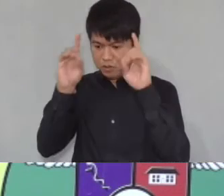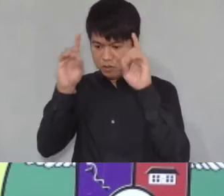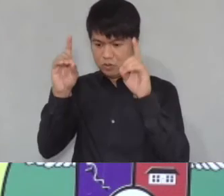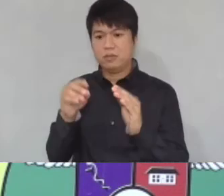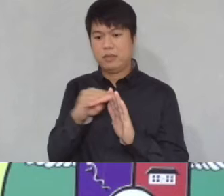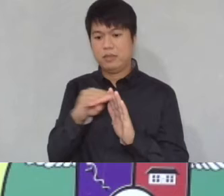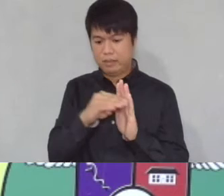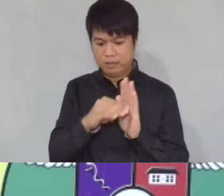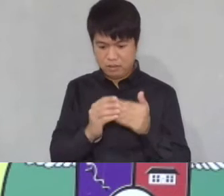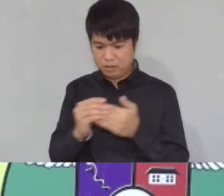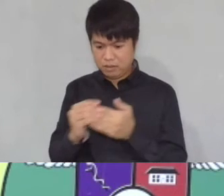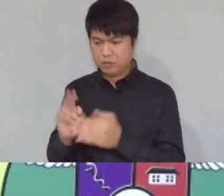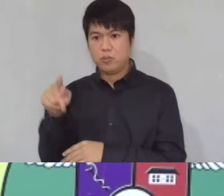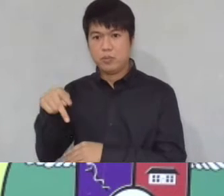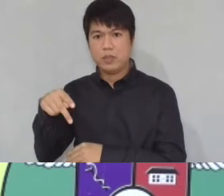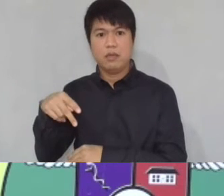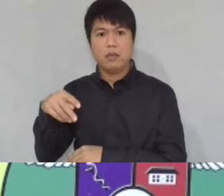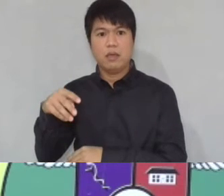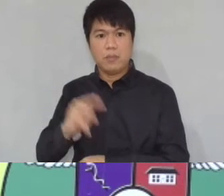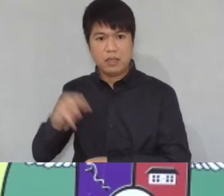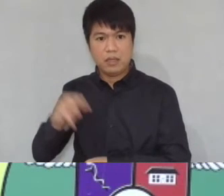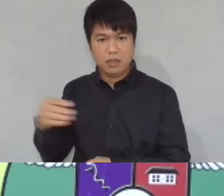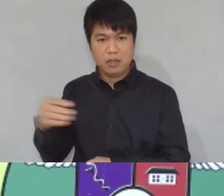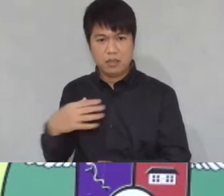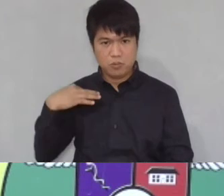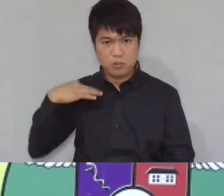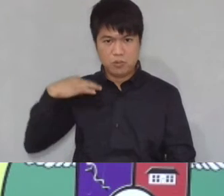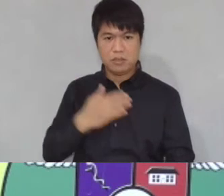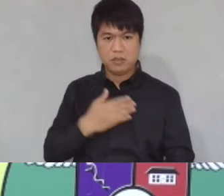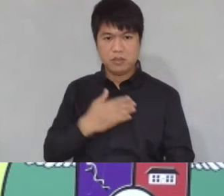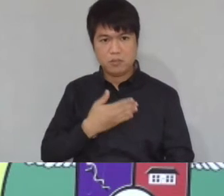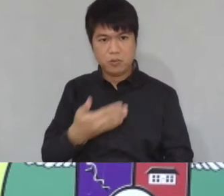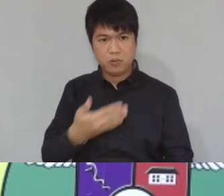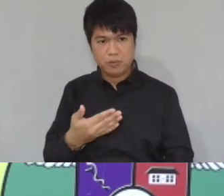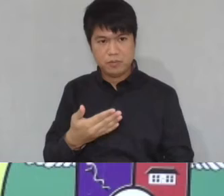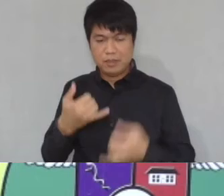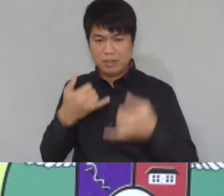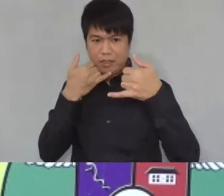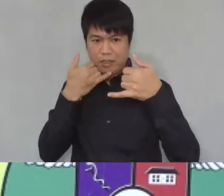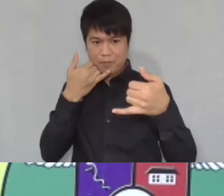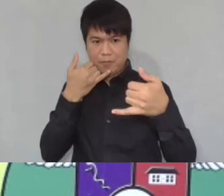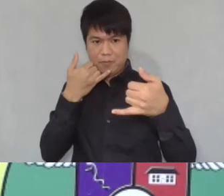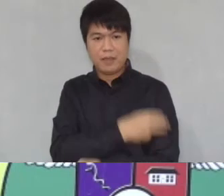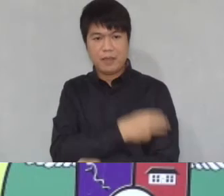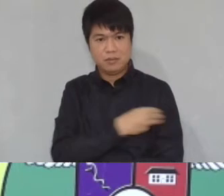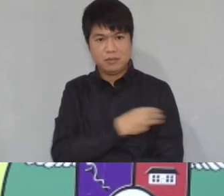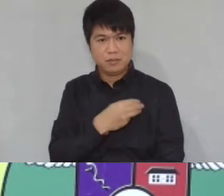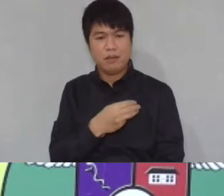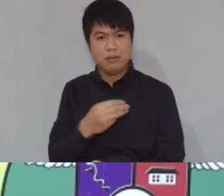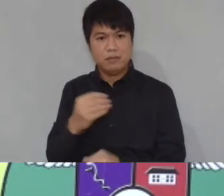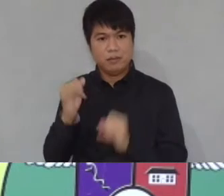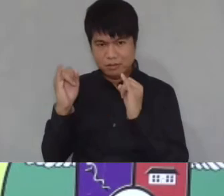UP Manila as frontier on advocating for telemedicine in instructions. So, ano na ang